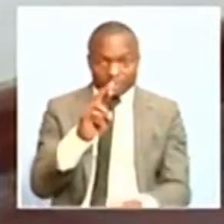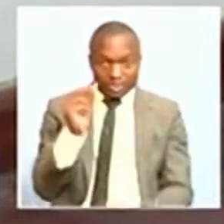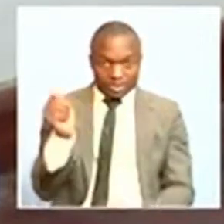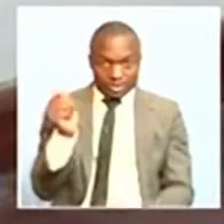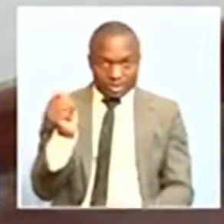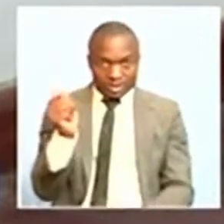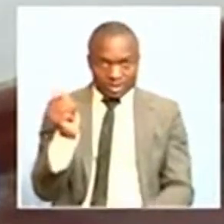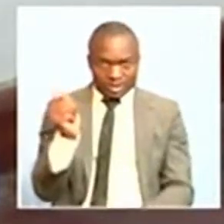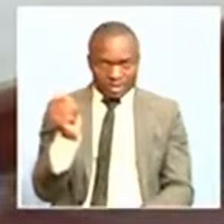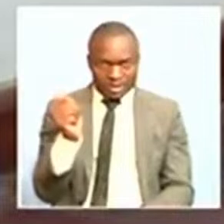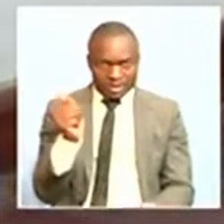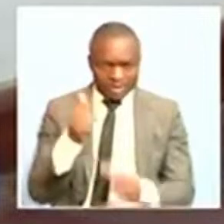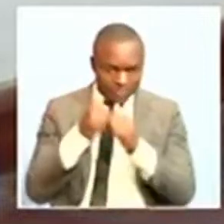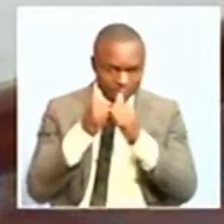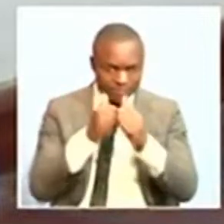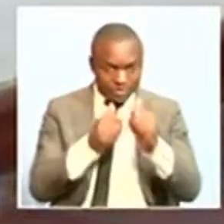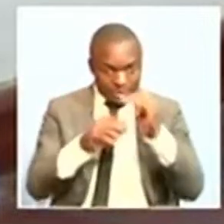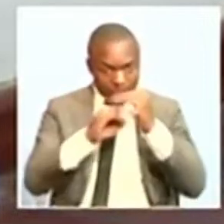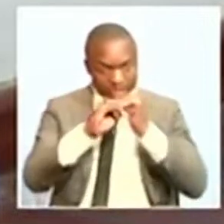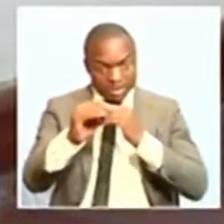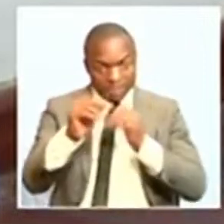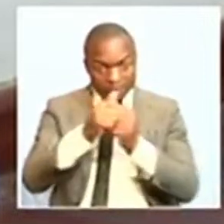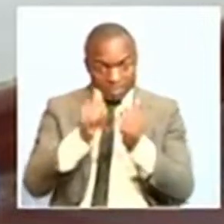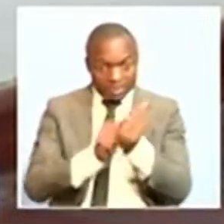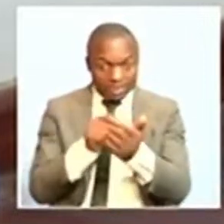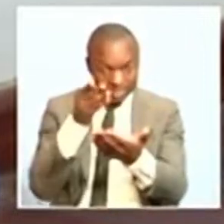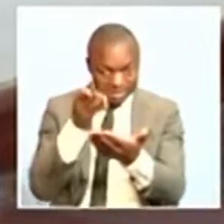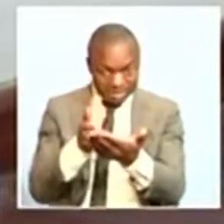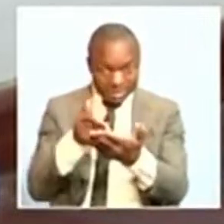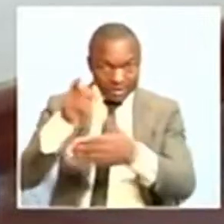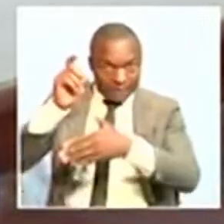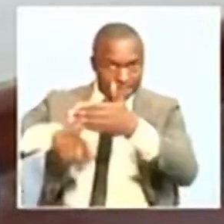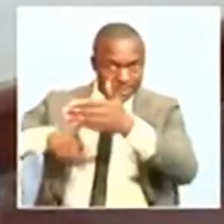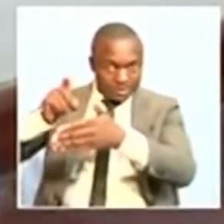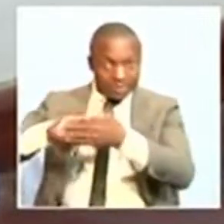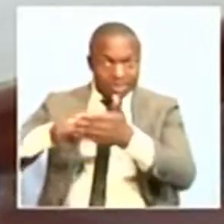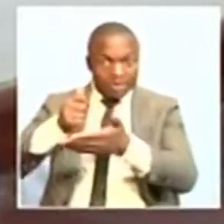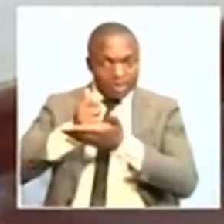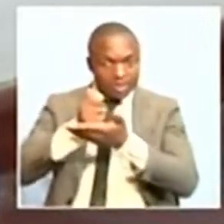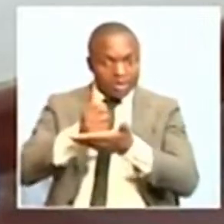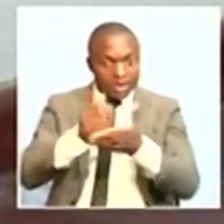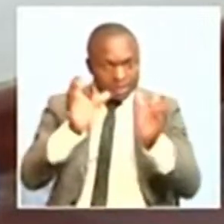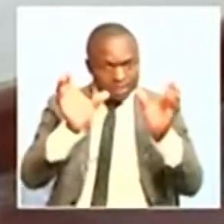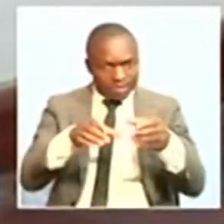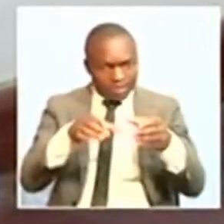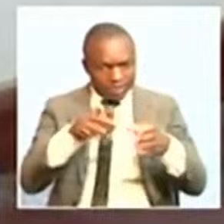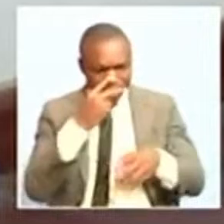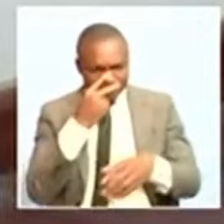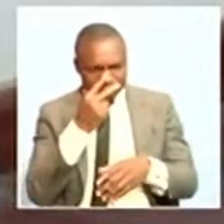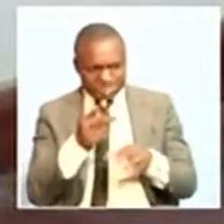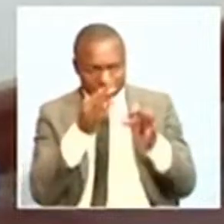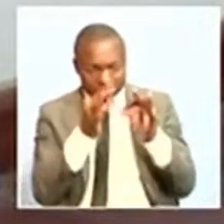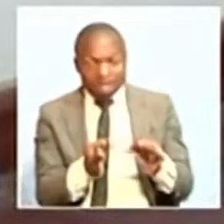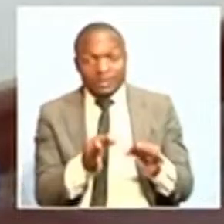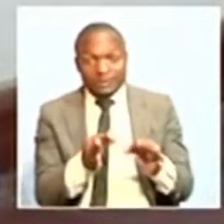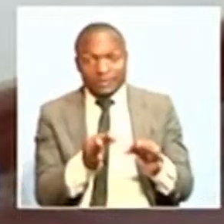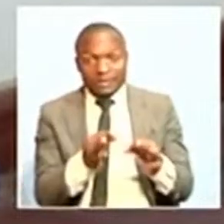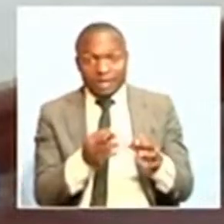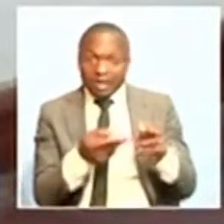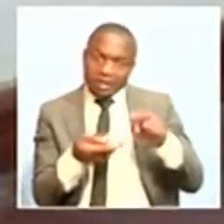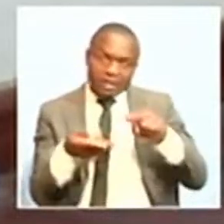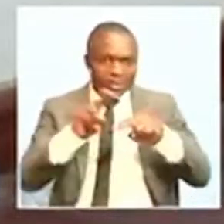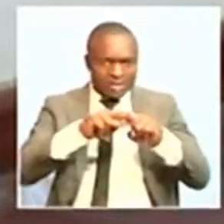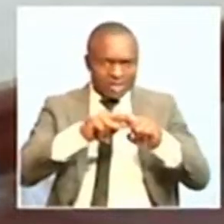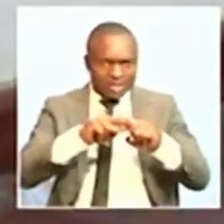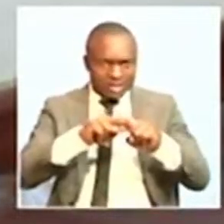compliance levels regarding this tax. This will help the committee assess whether enhancing compliance measures